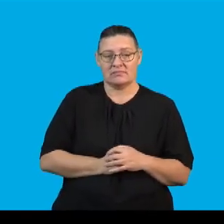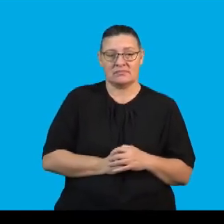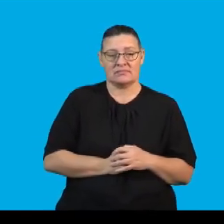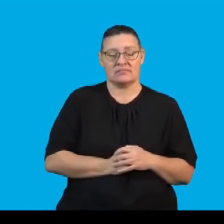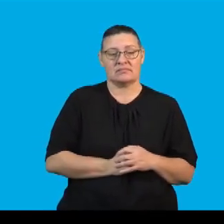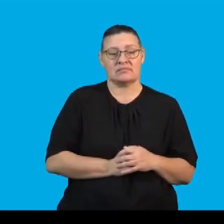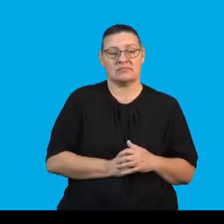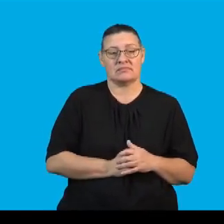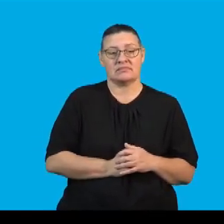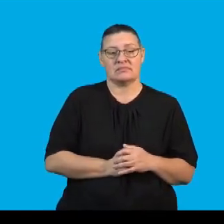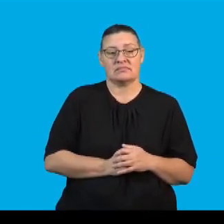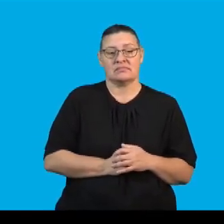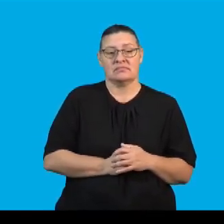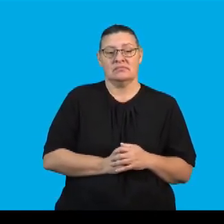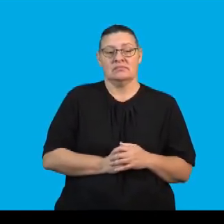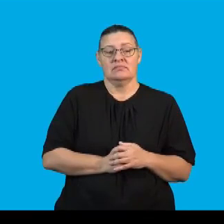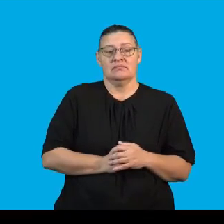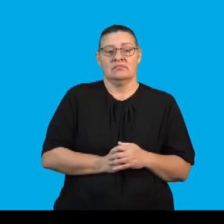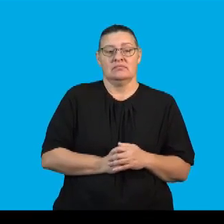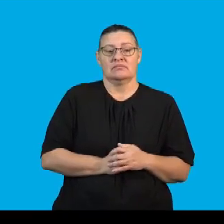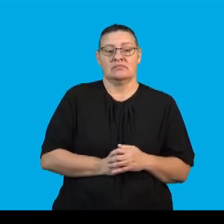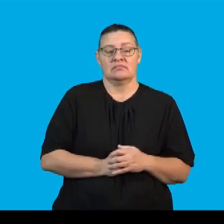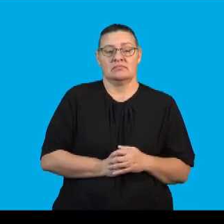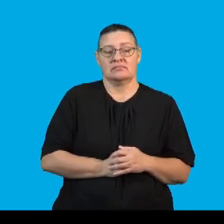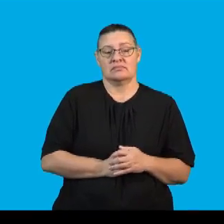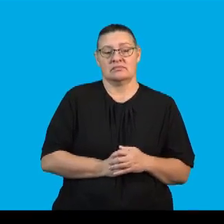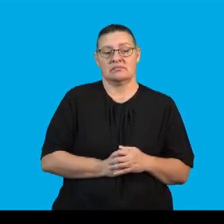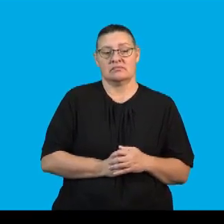blastocyst, and